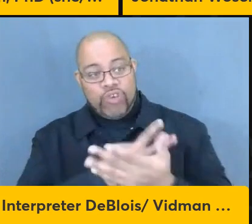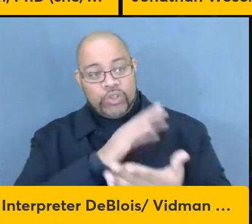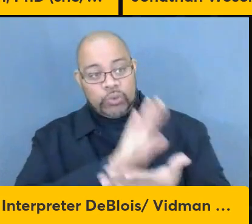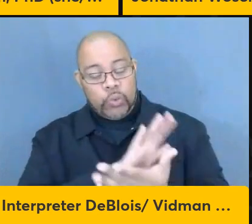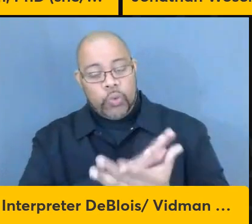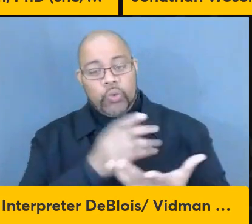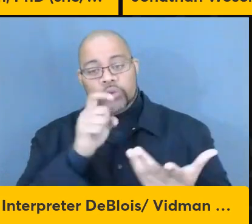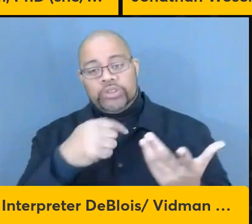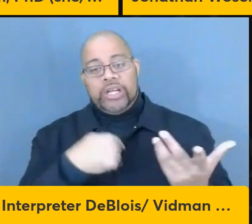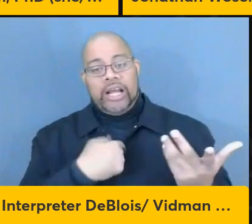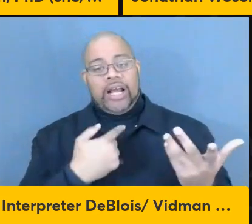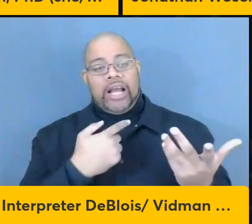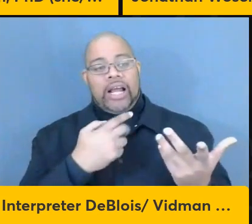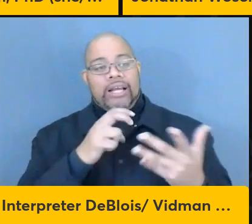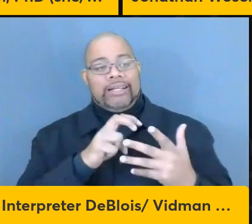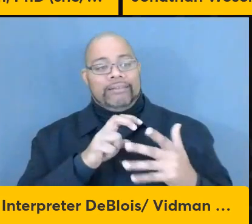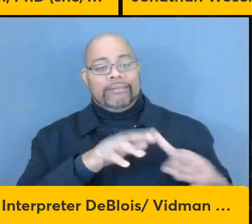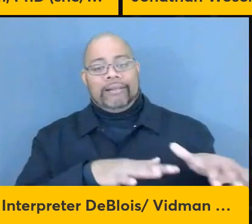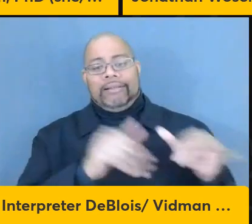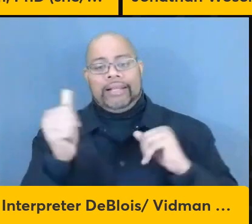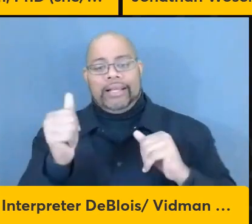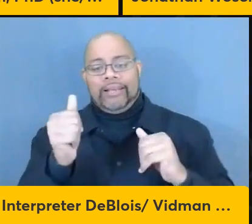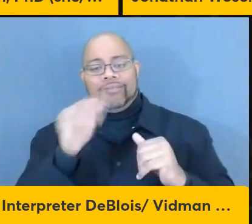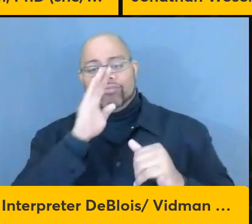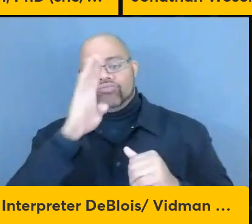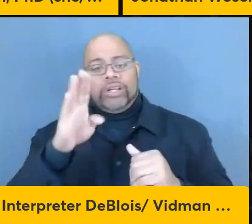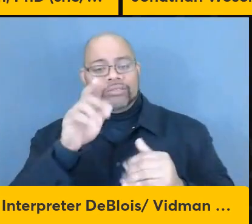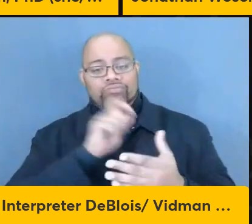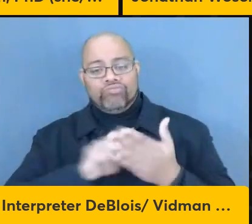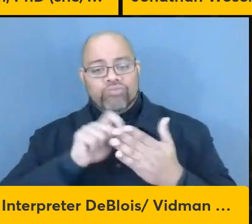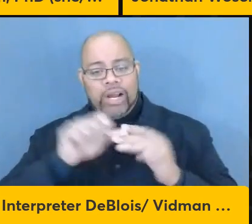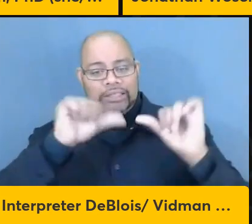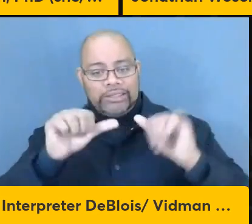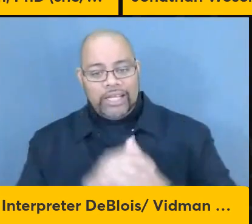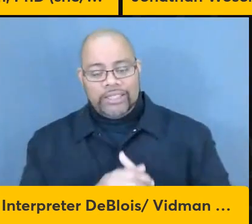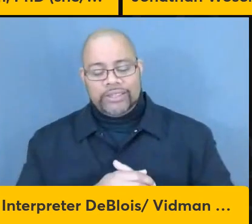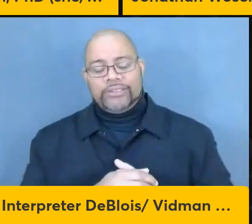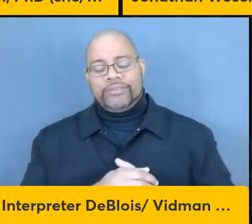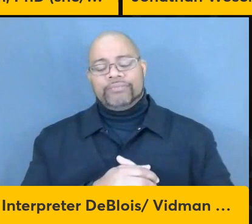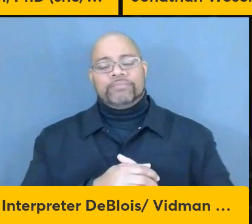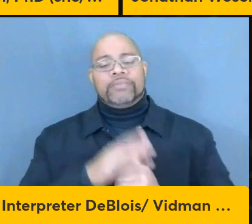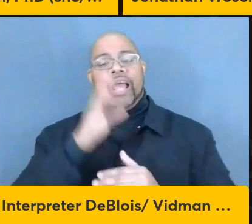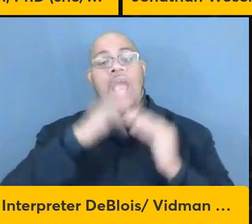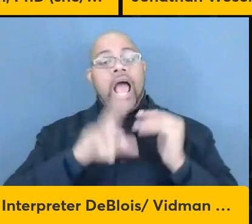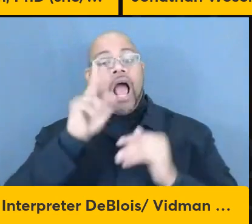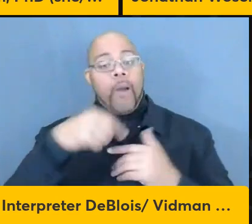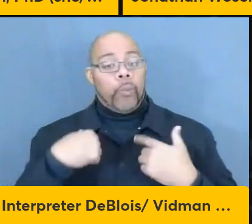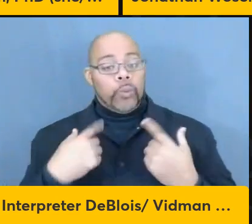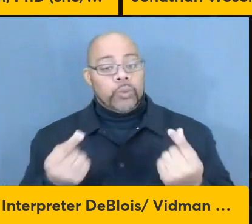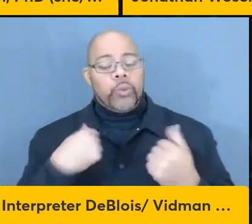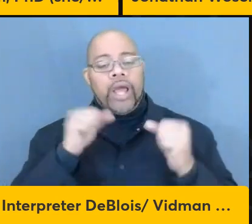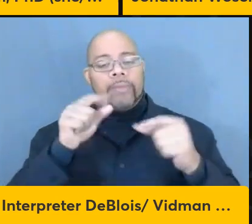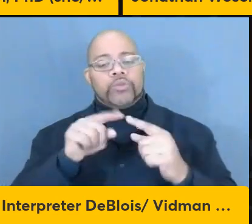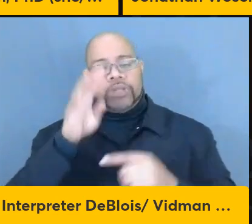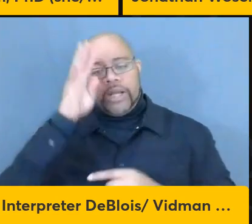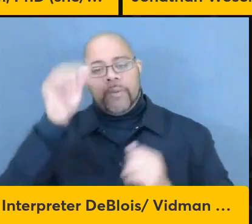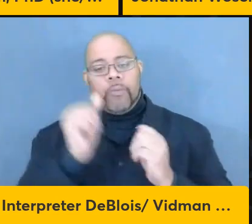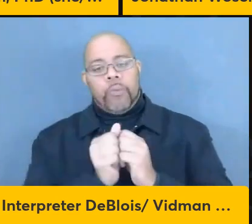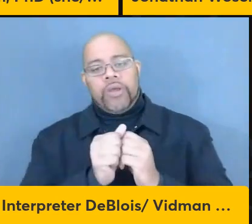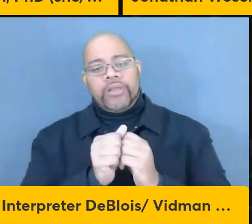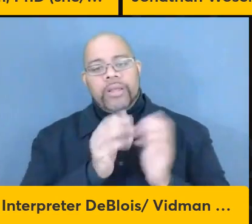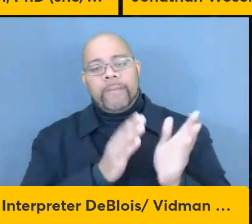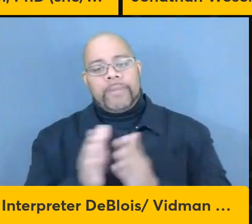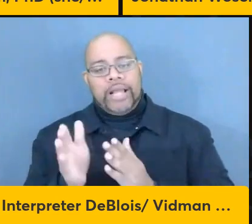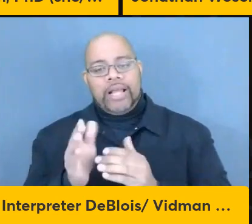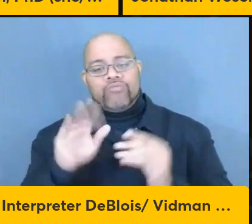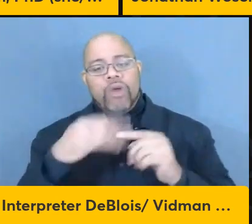just, jump ship and go straight into science writing? It ended up being that we were able to come up with a plan